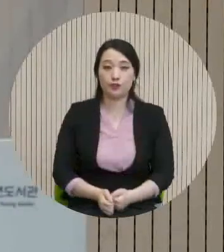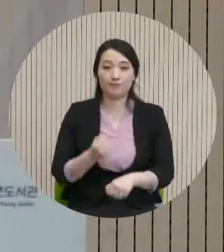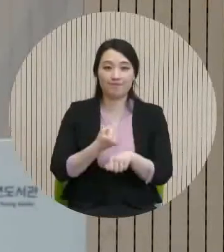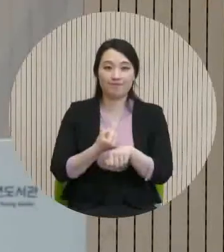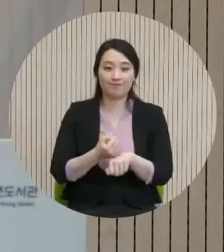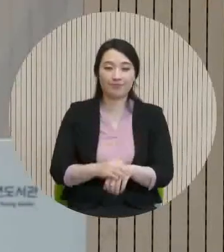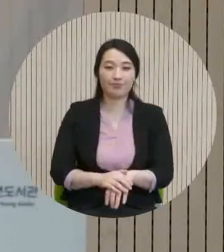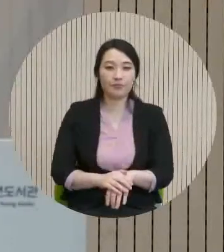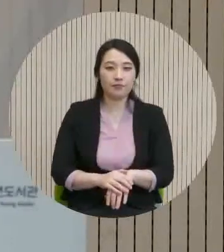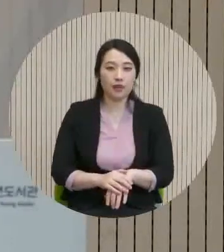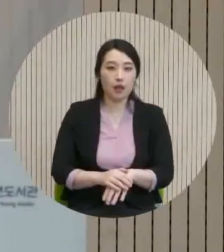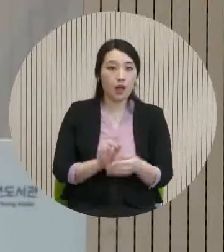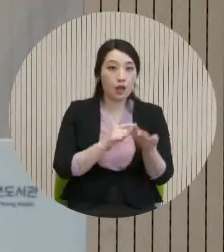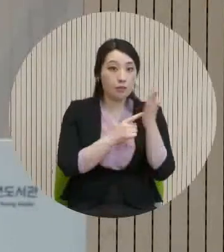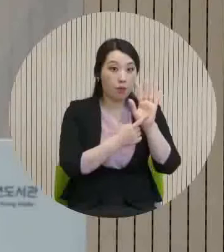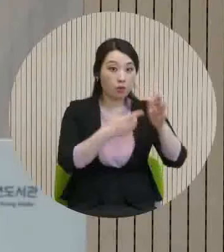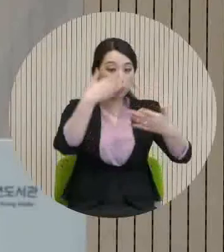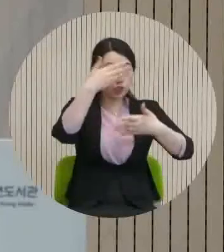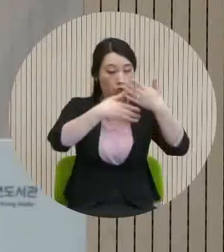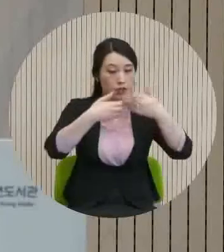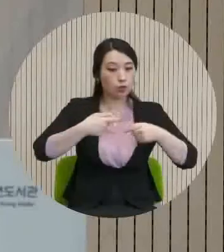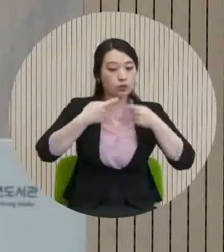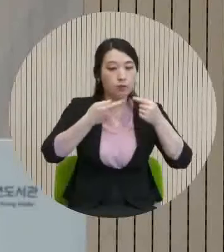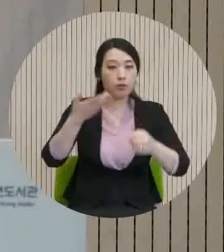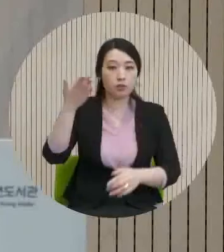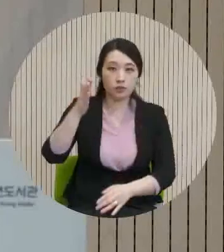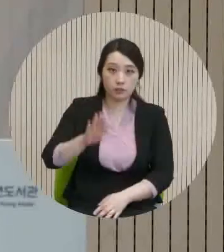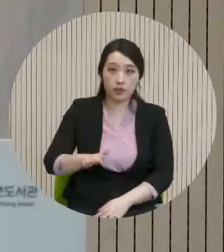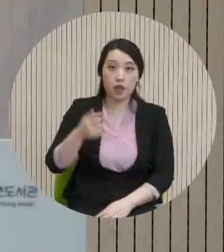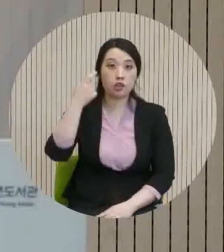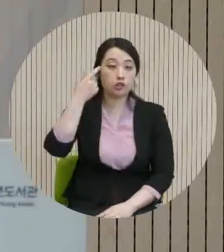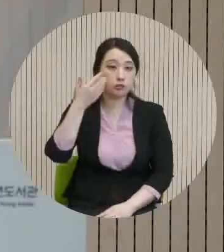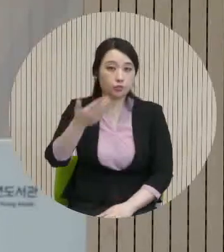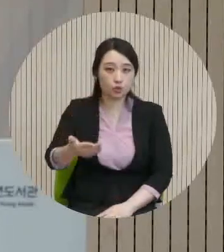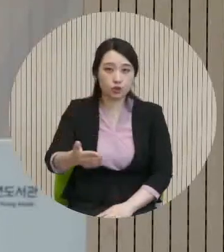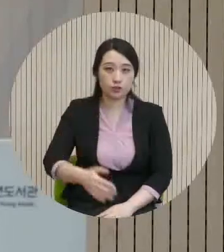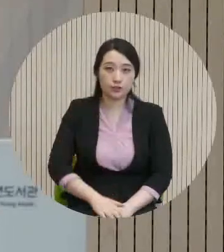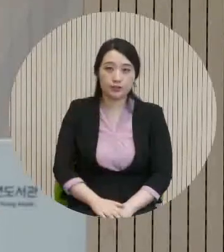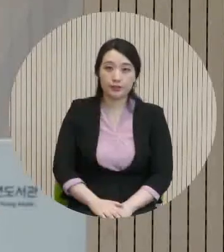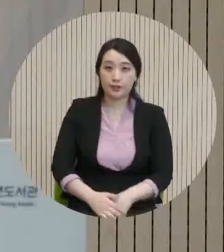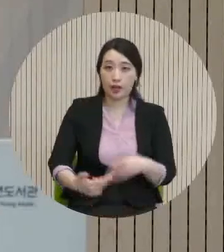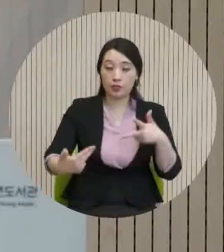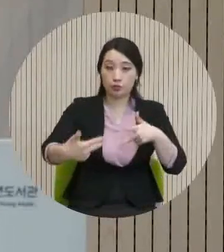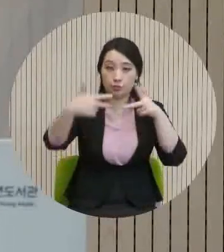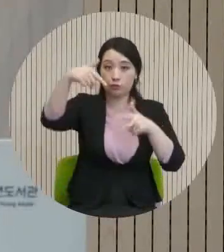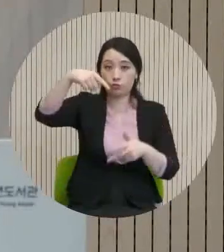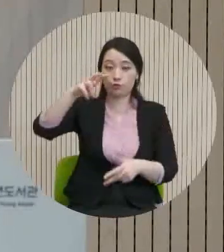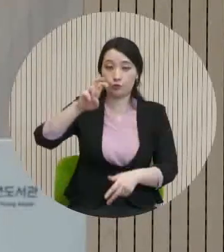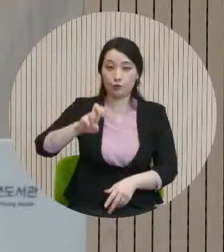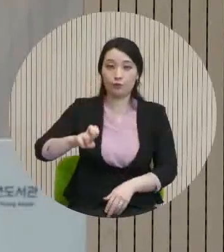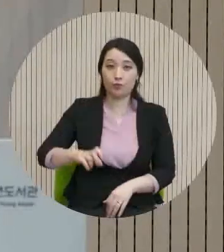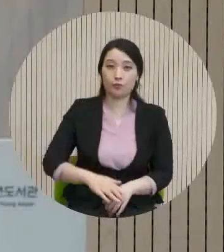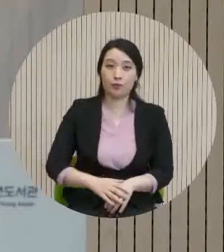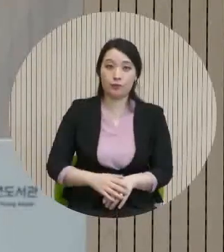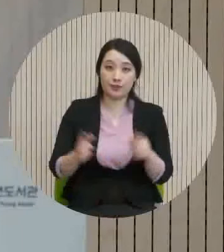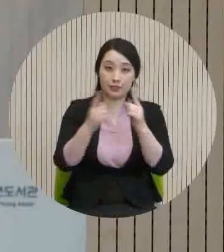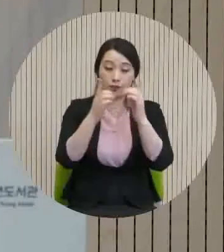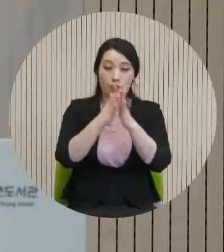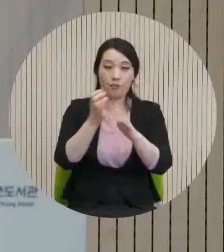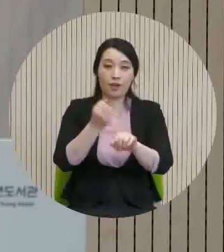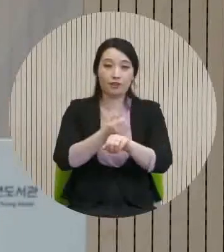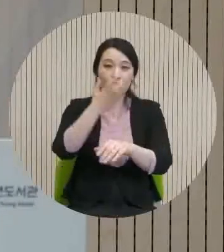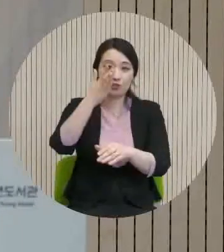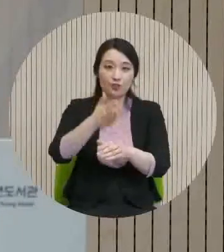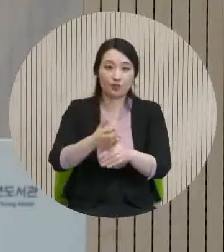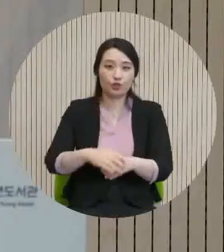Mr. Eric Chin gave us the pre-recorded video, but he's joining now with us through Zoom. If you have any question, please